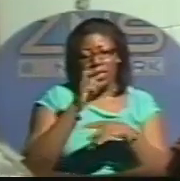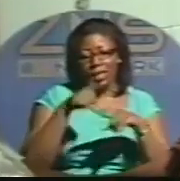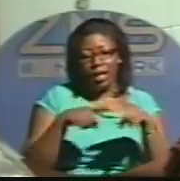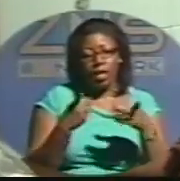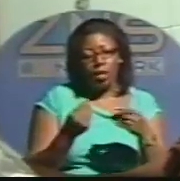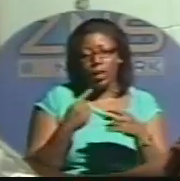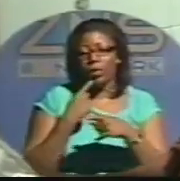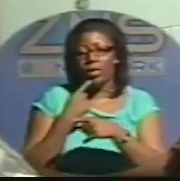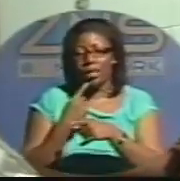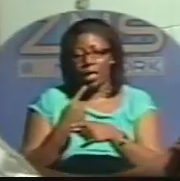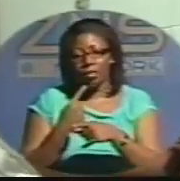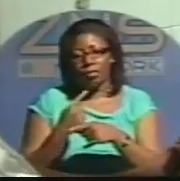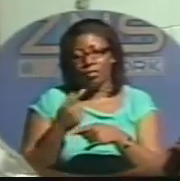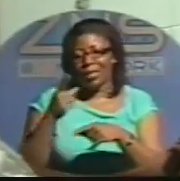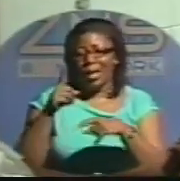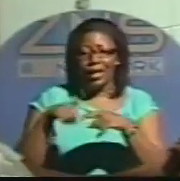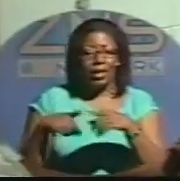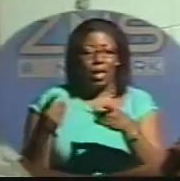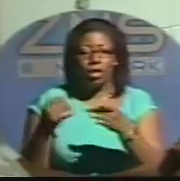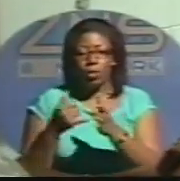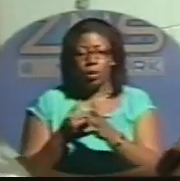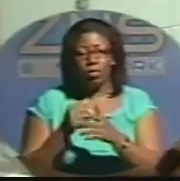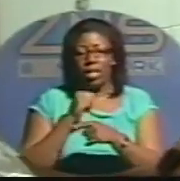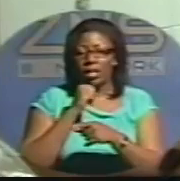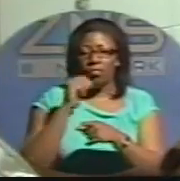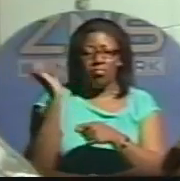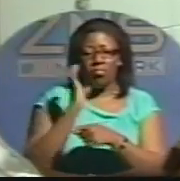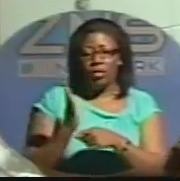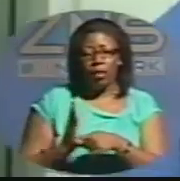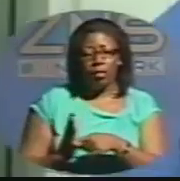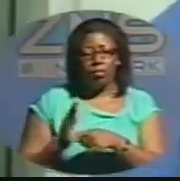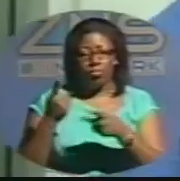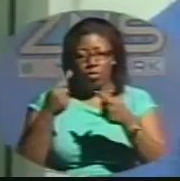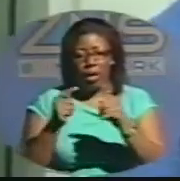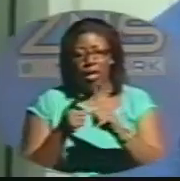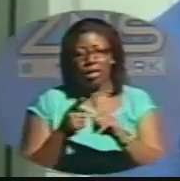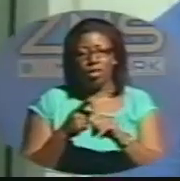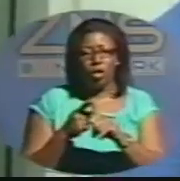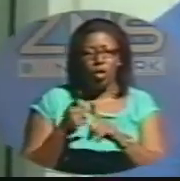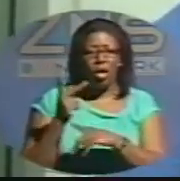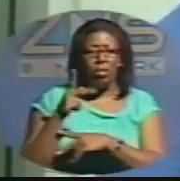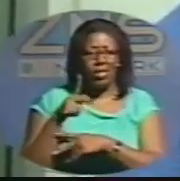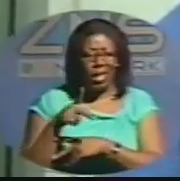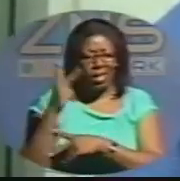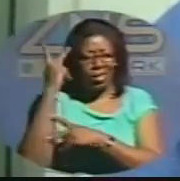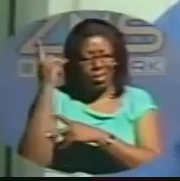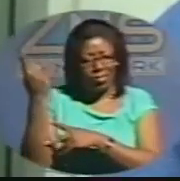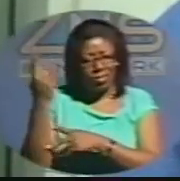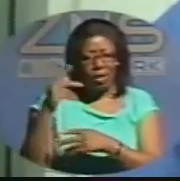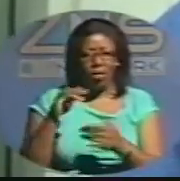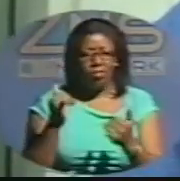couldn't do it. He never tried to pretend.